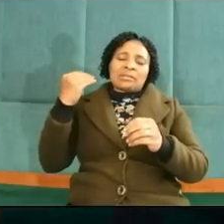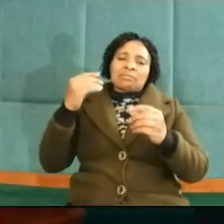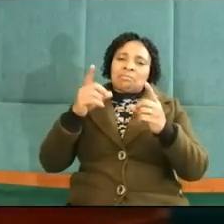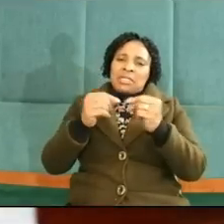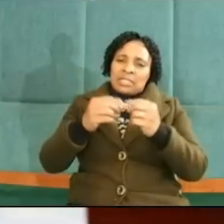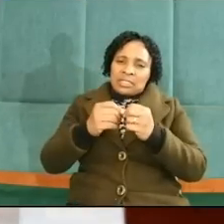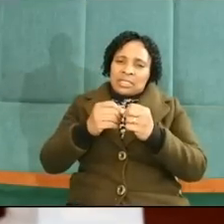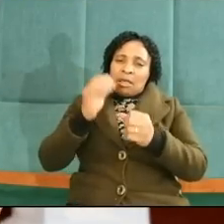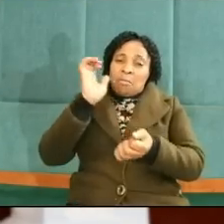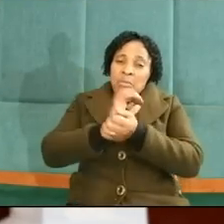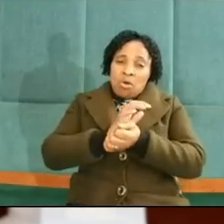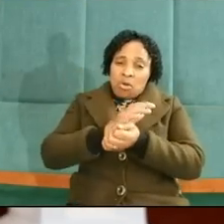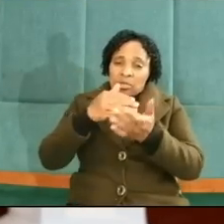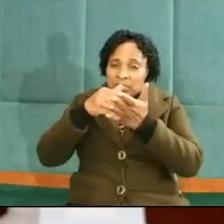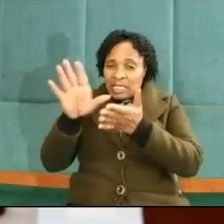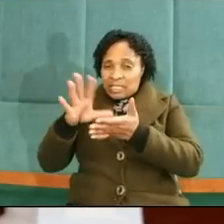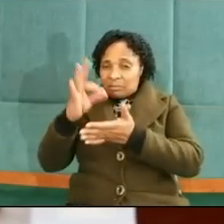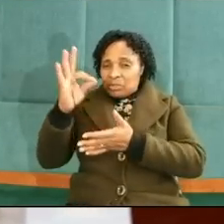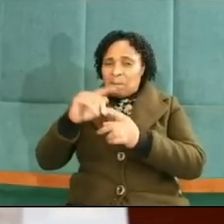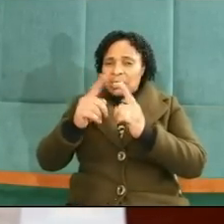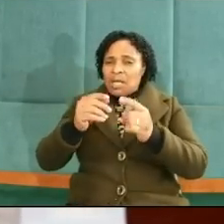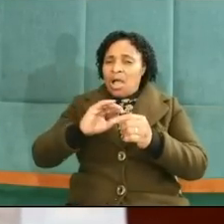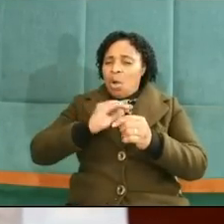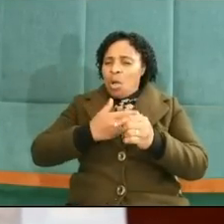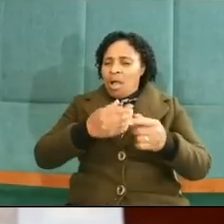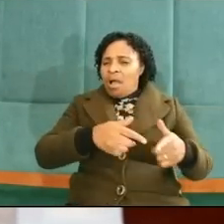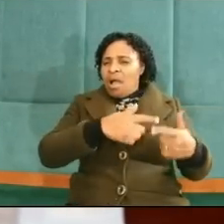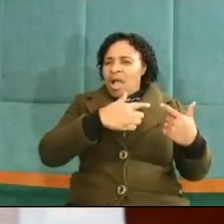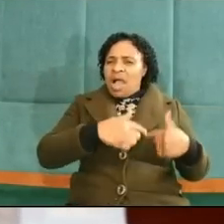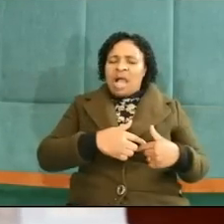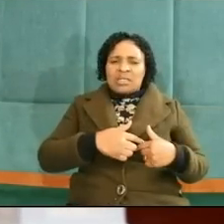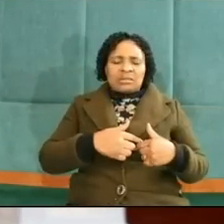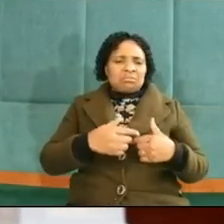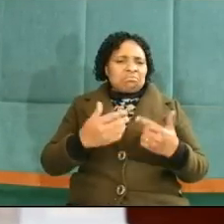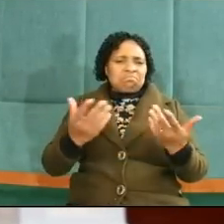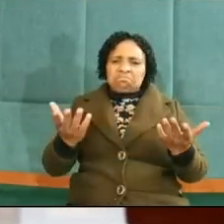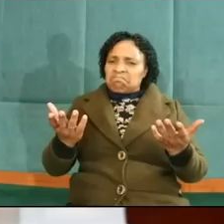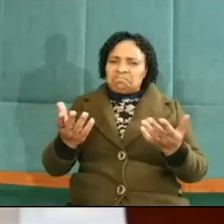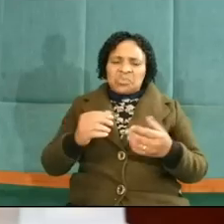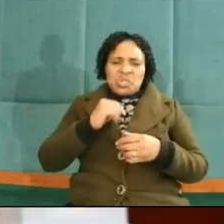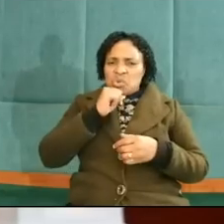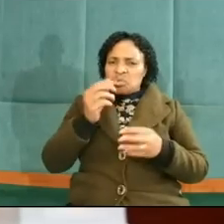of spirituality. But our hearts, far from God.